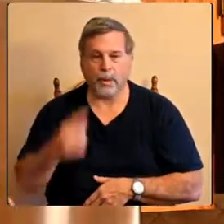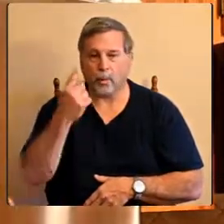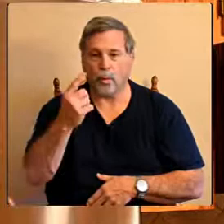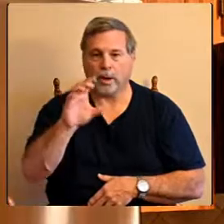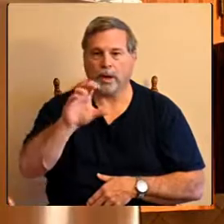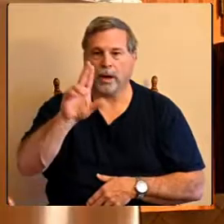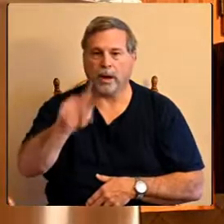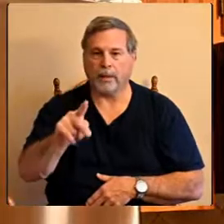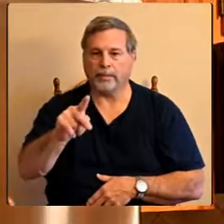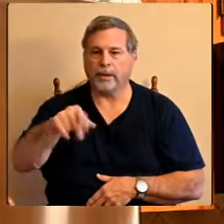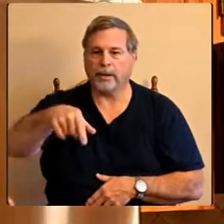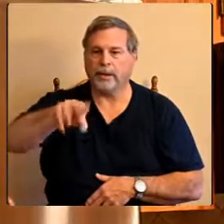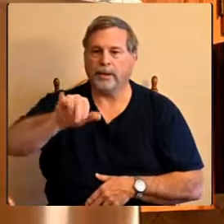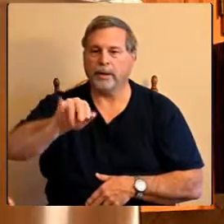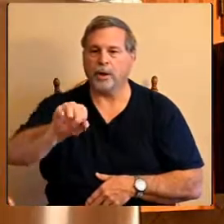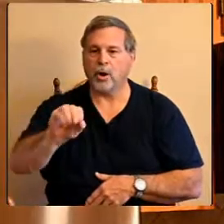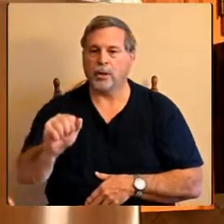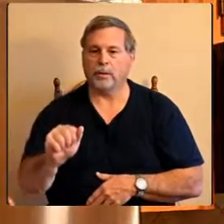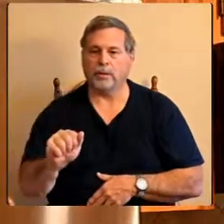And 1 cup of quinoa.